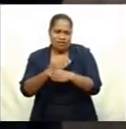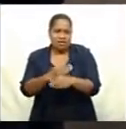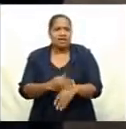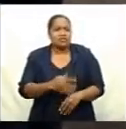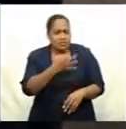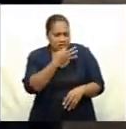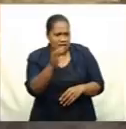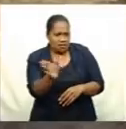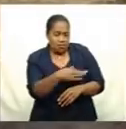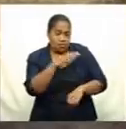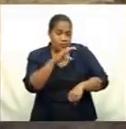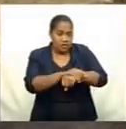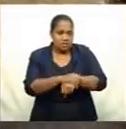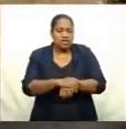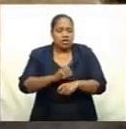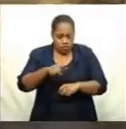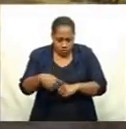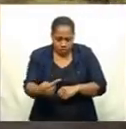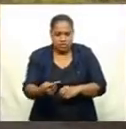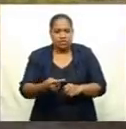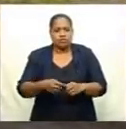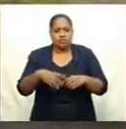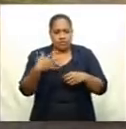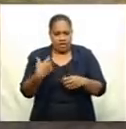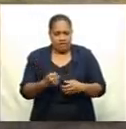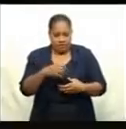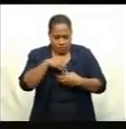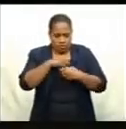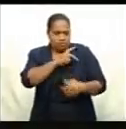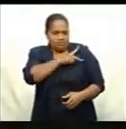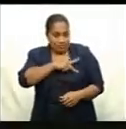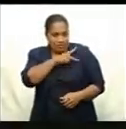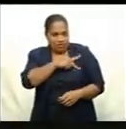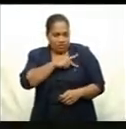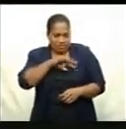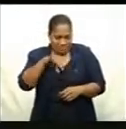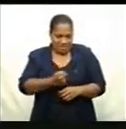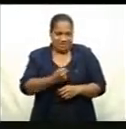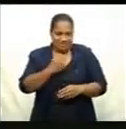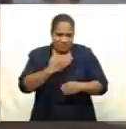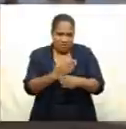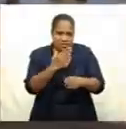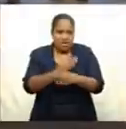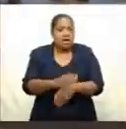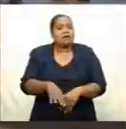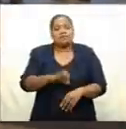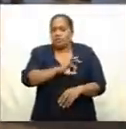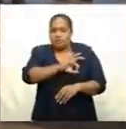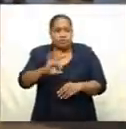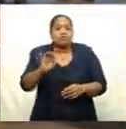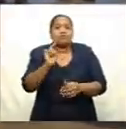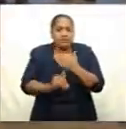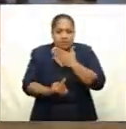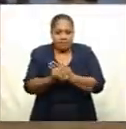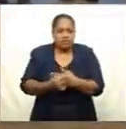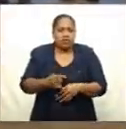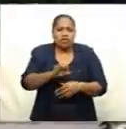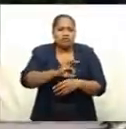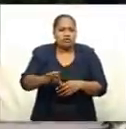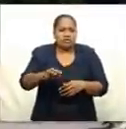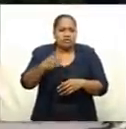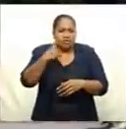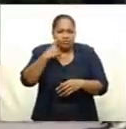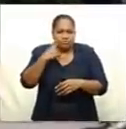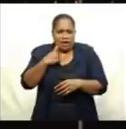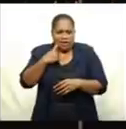protocols and maintain discipline and professionalism. He stressed that officers must not let laxity and complacency creep into the